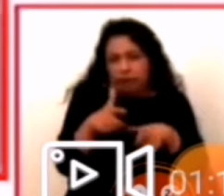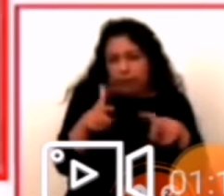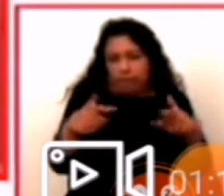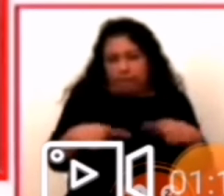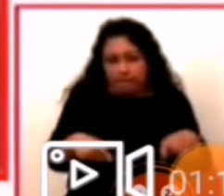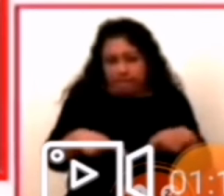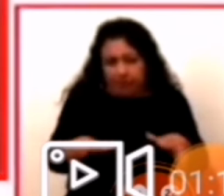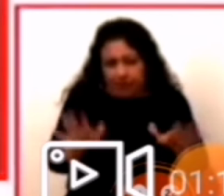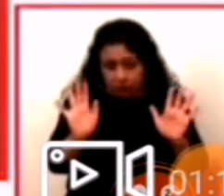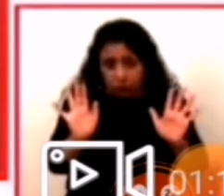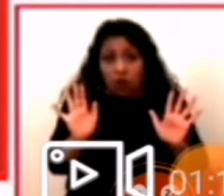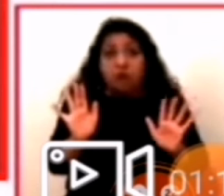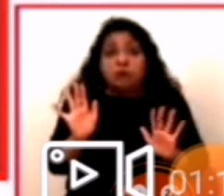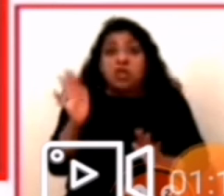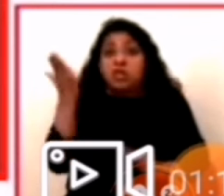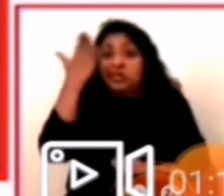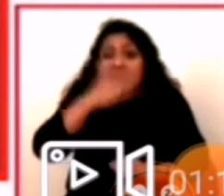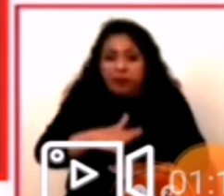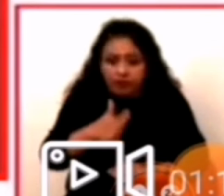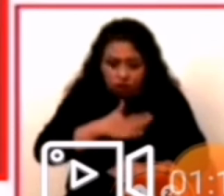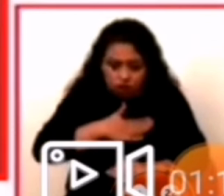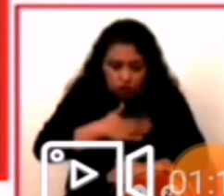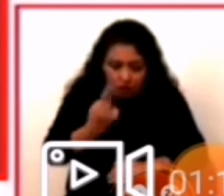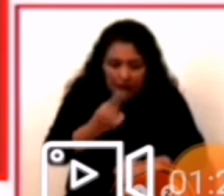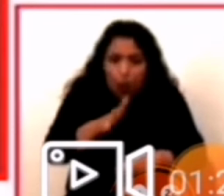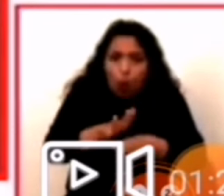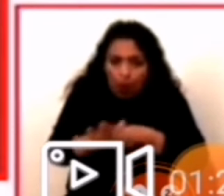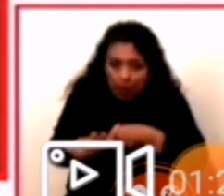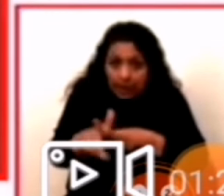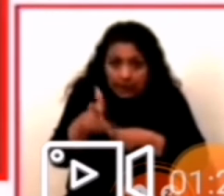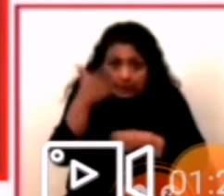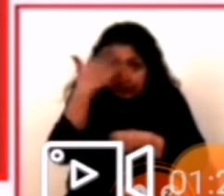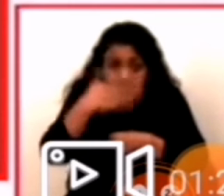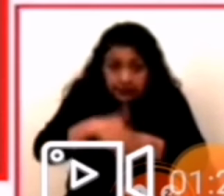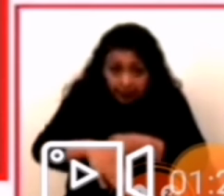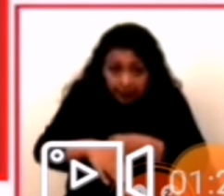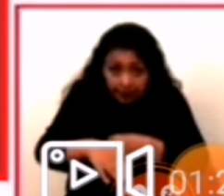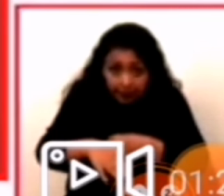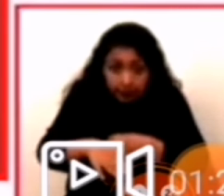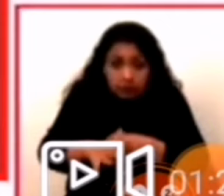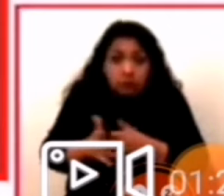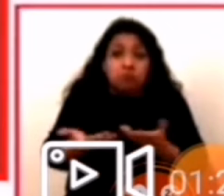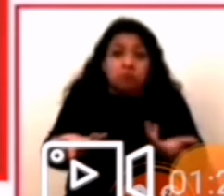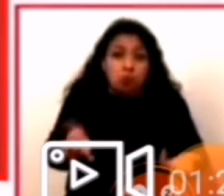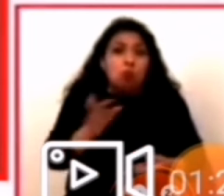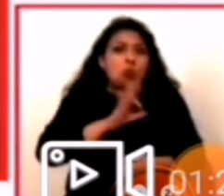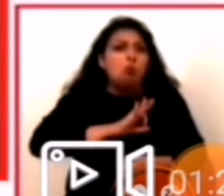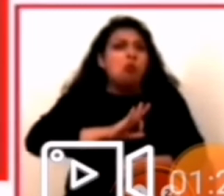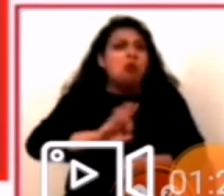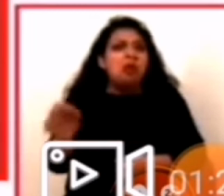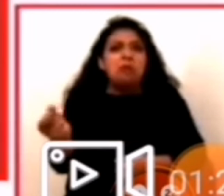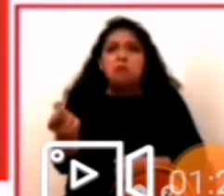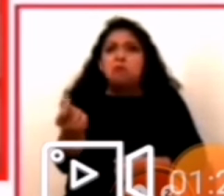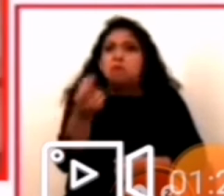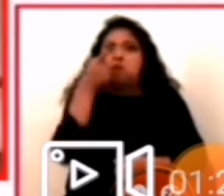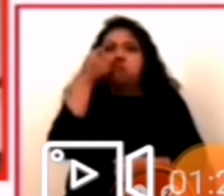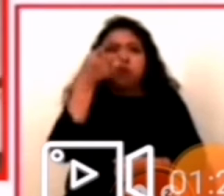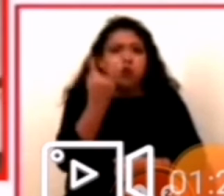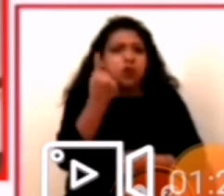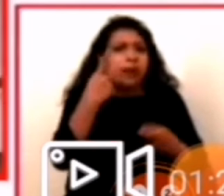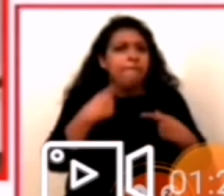need, then we can make the medicine for just one person, not for 1 million people, and therefore your health outcomes should be